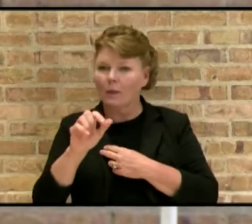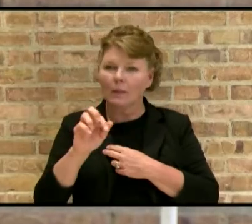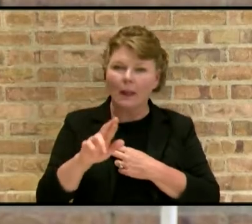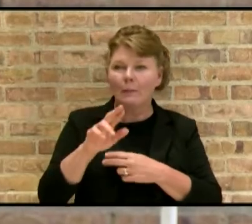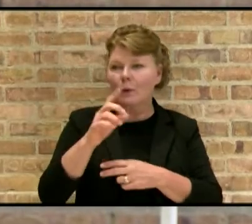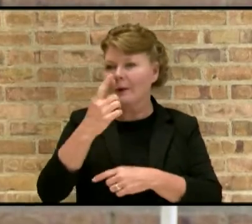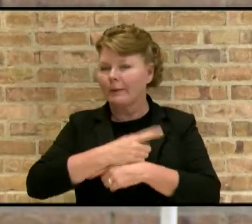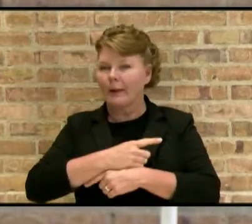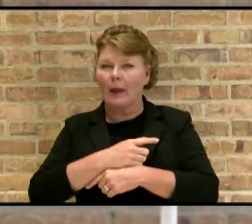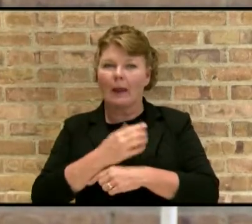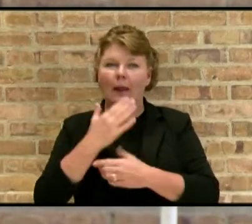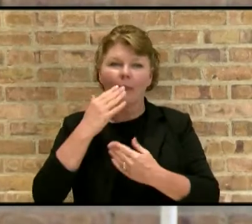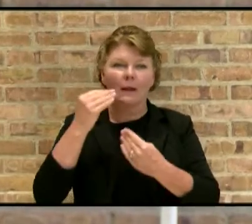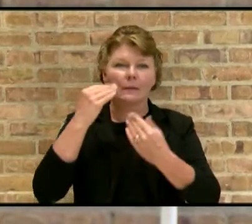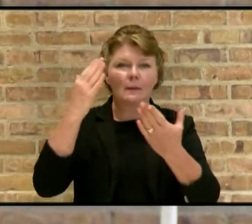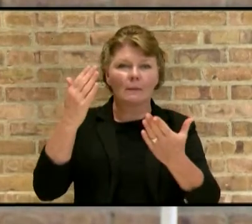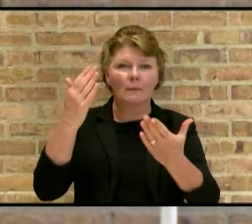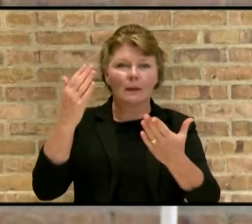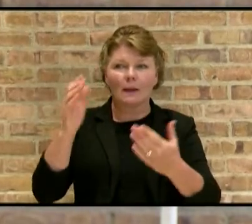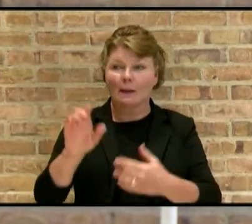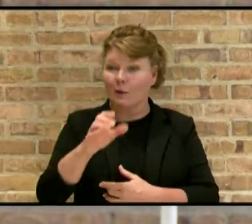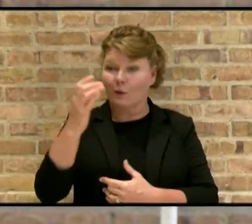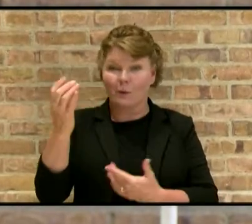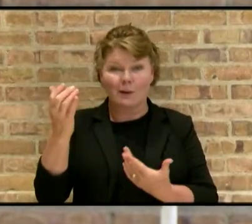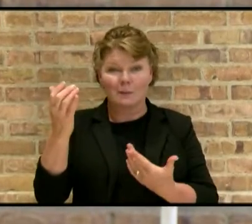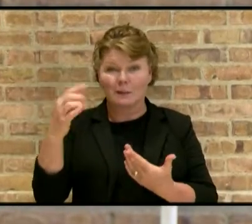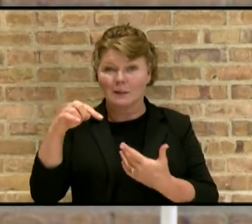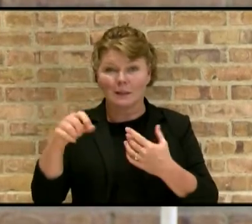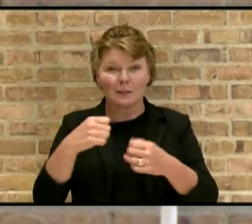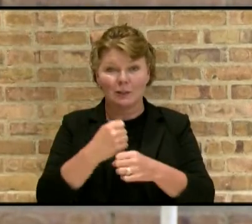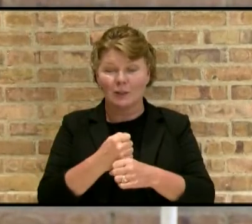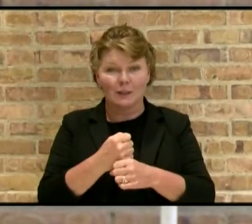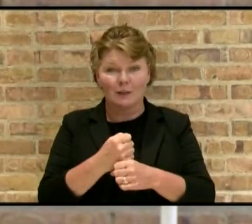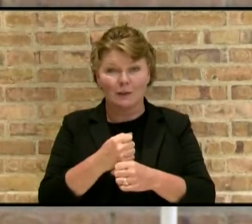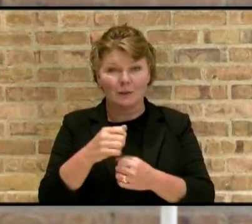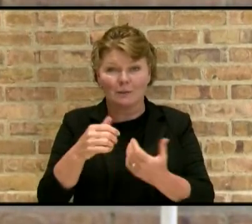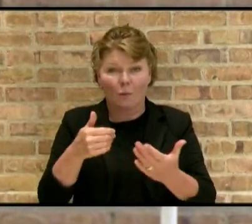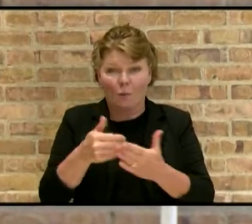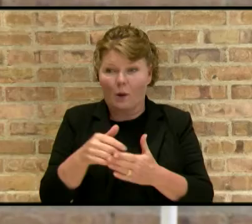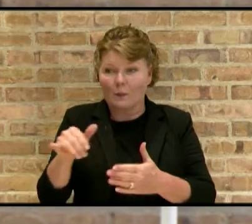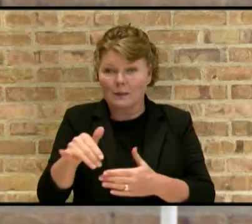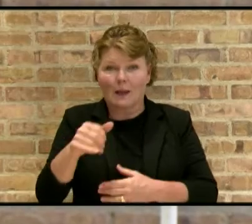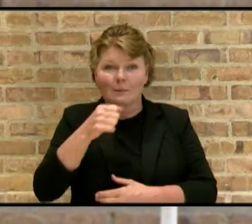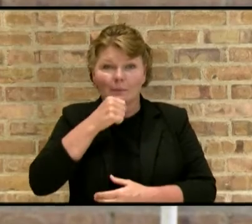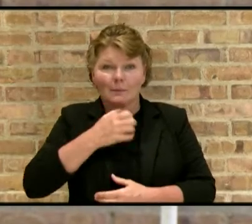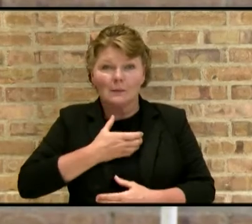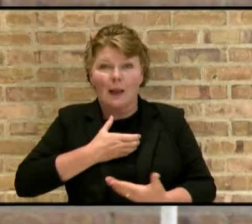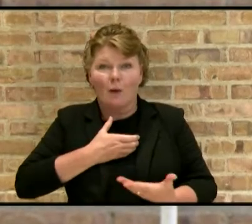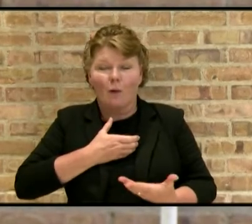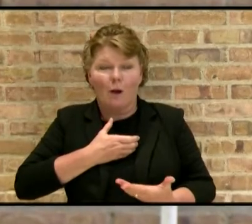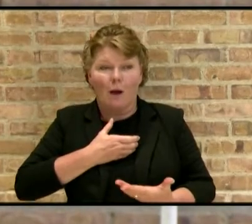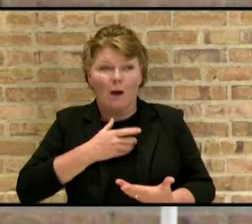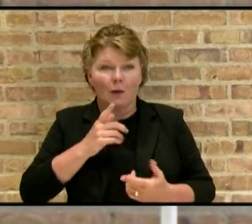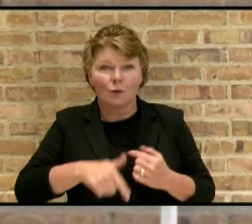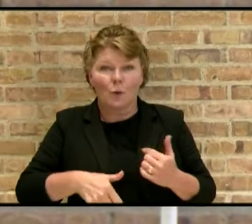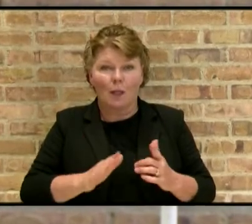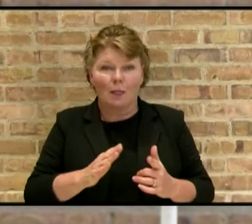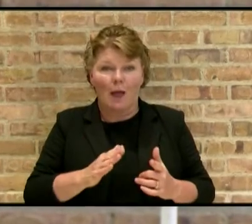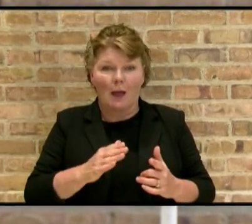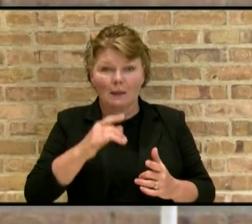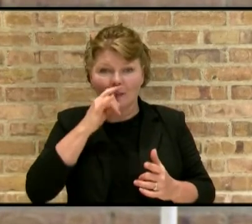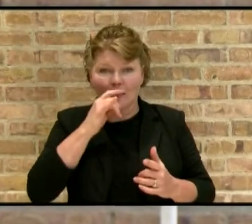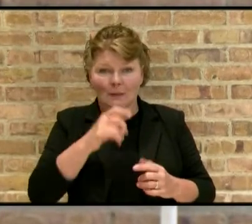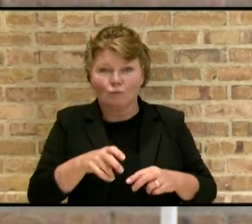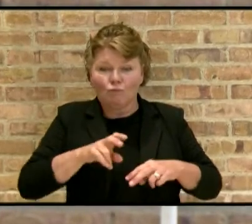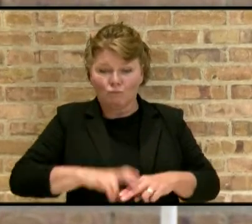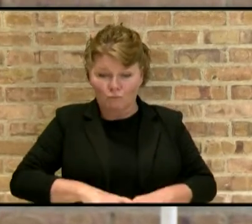Thanksgiving, and Christmas wasn't much better this year. Even Santa Claus couldn't let kids jump up in his lap to